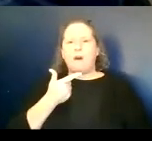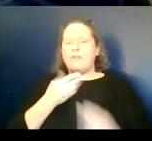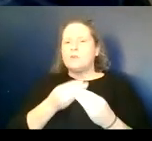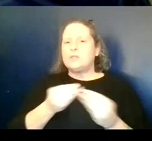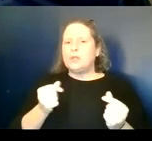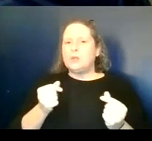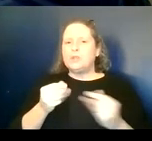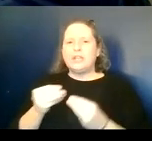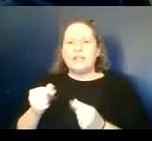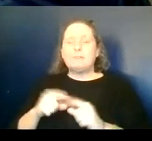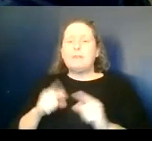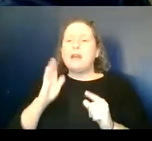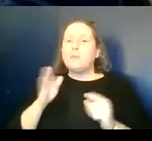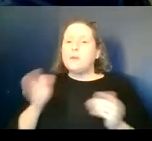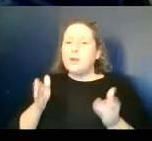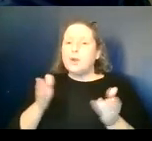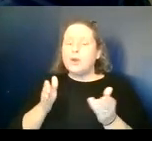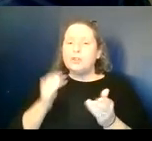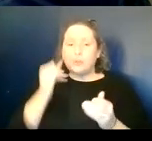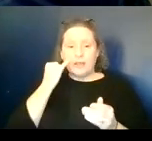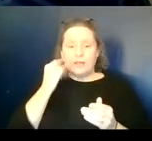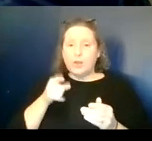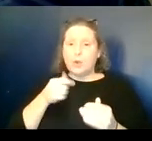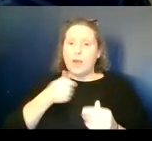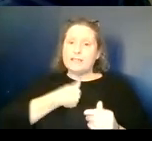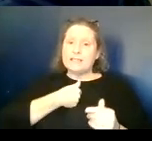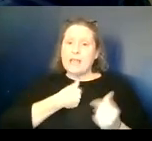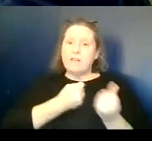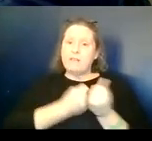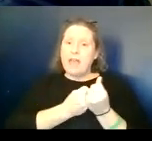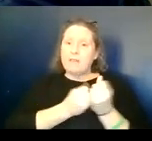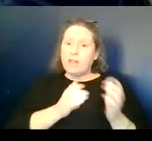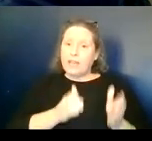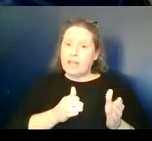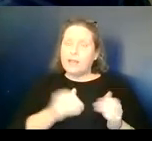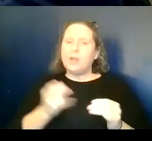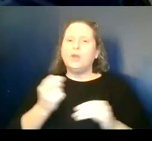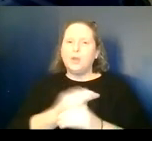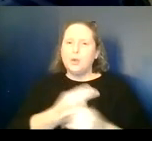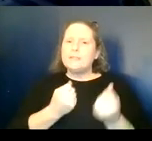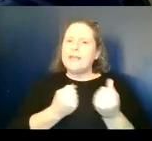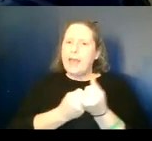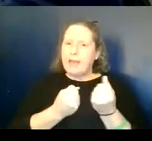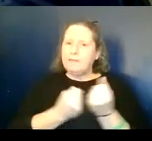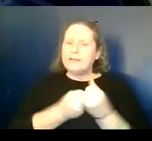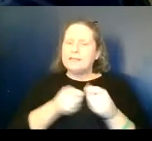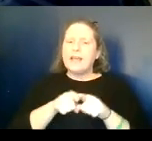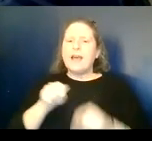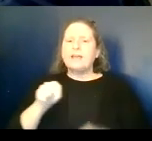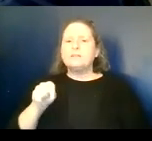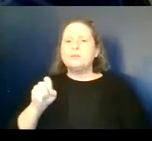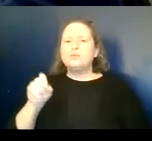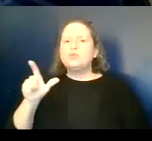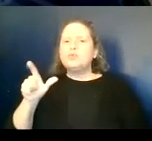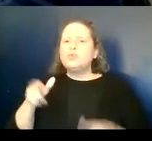encourage everyone to, if you are a self-advocate, use advocacy as a tool for expressing